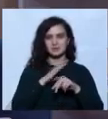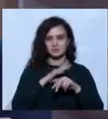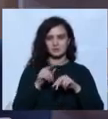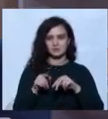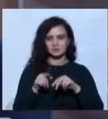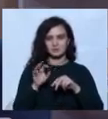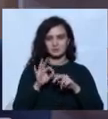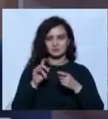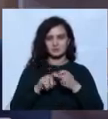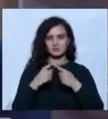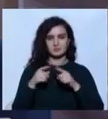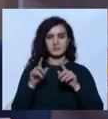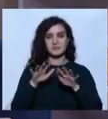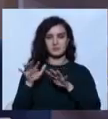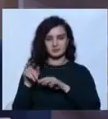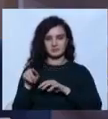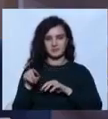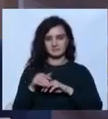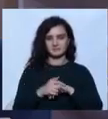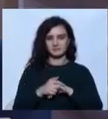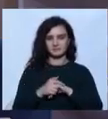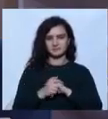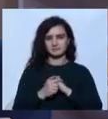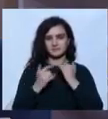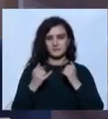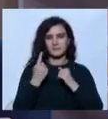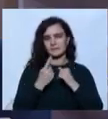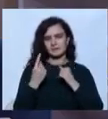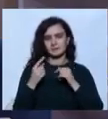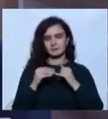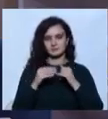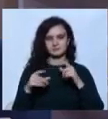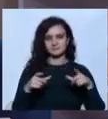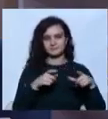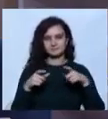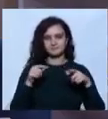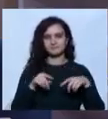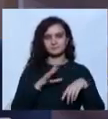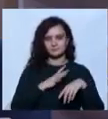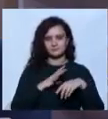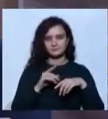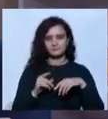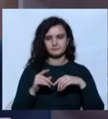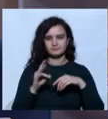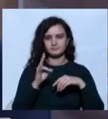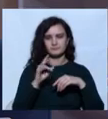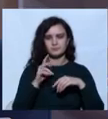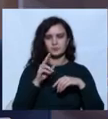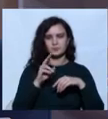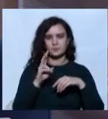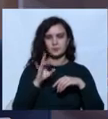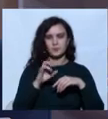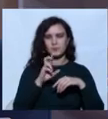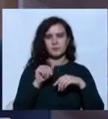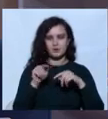based on a couple different places. Now, one of the islands it was based on is near Cuba, and it